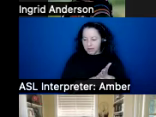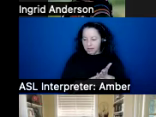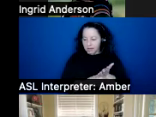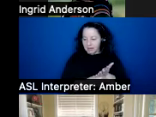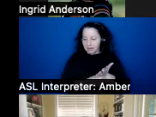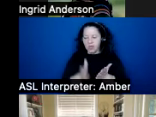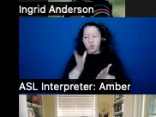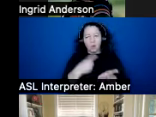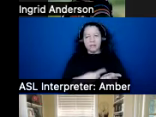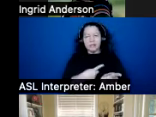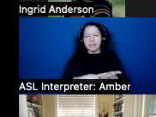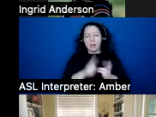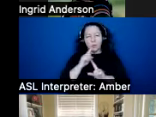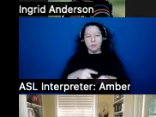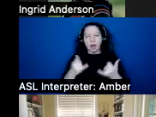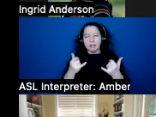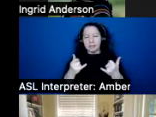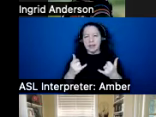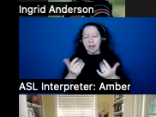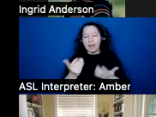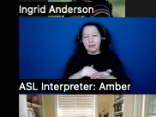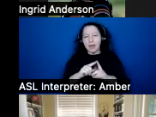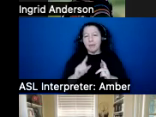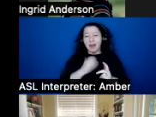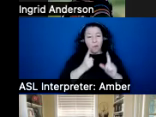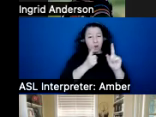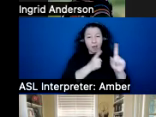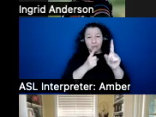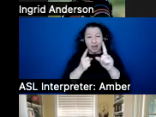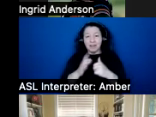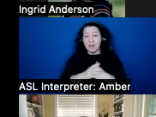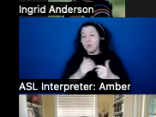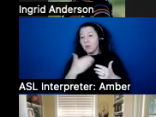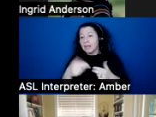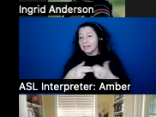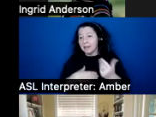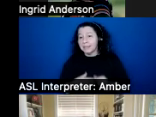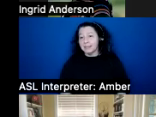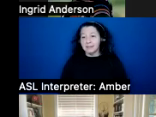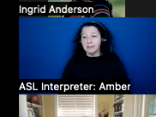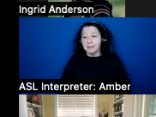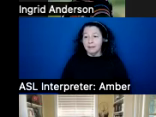the response today. And so our objectives, if you want to go over to the next slide.